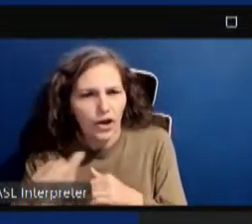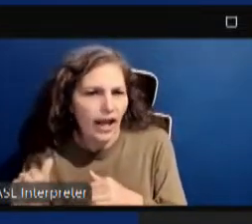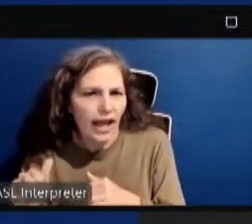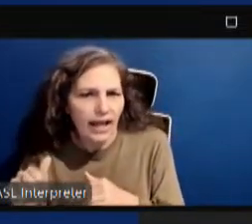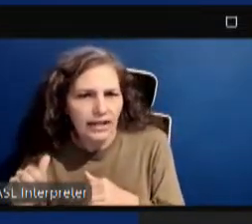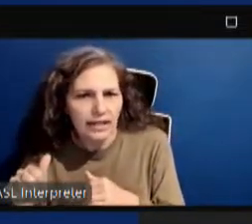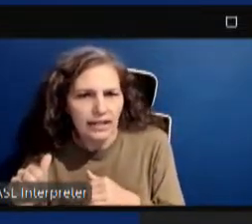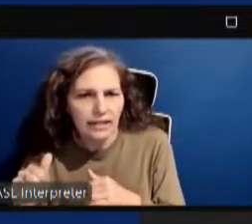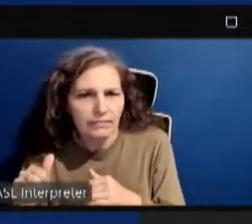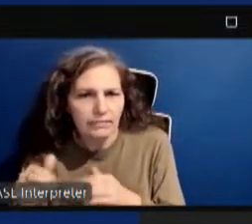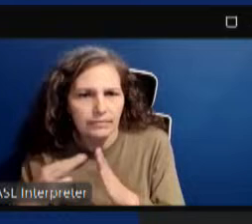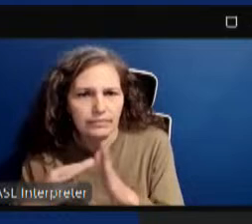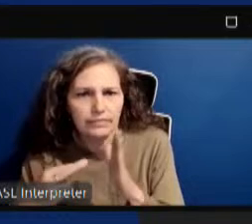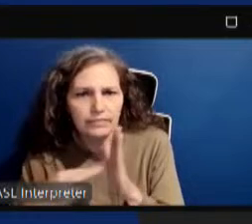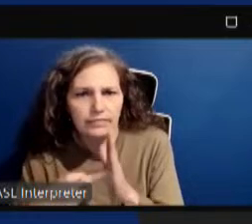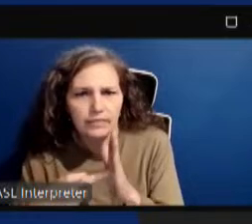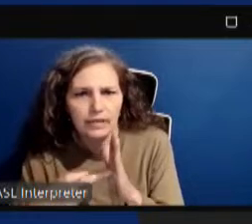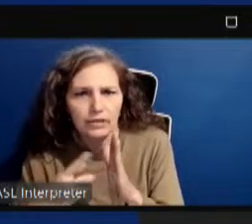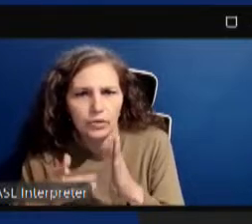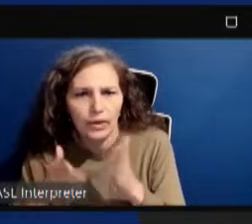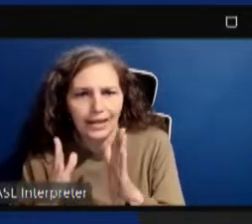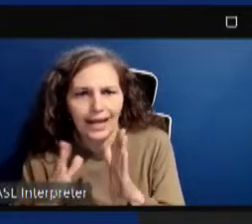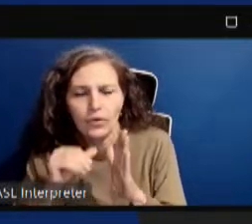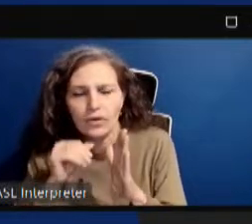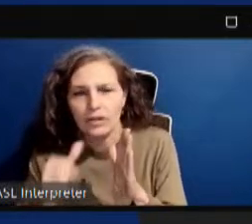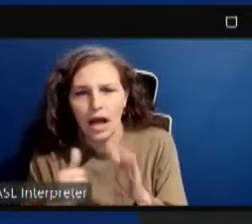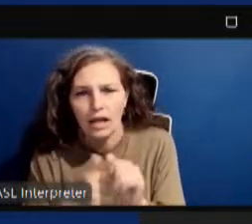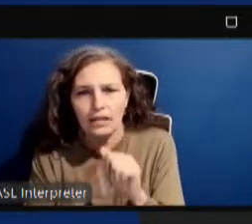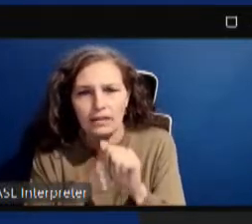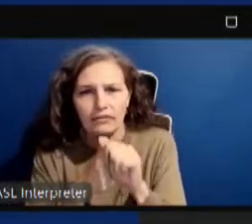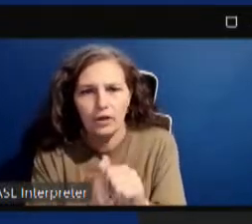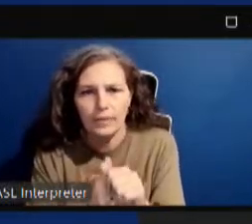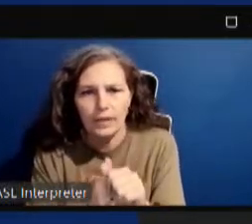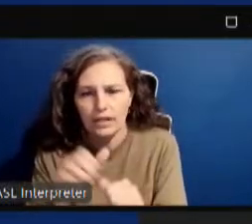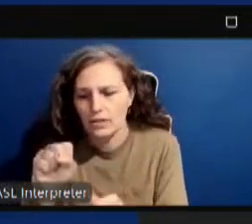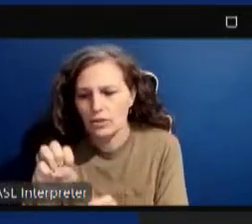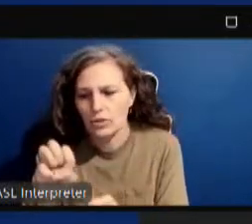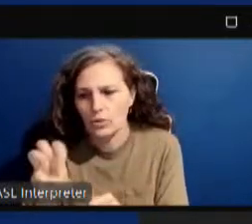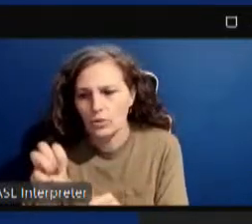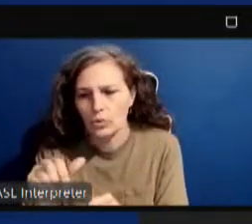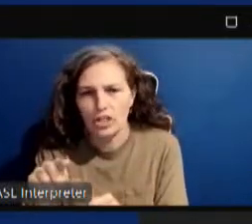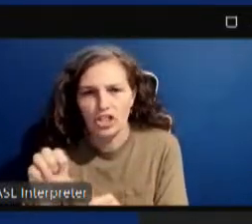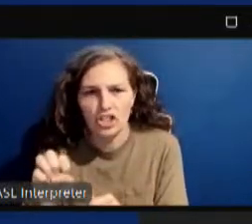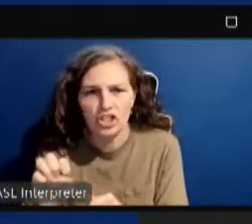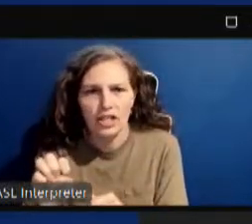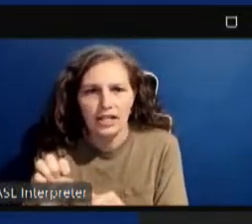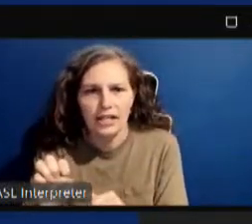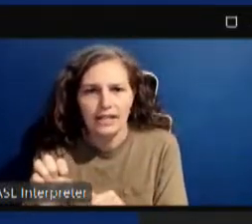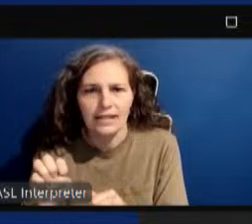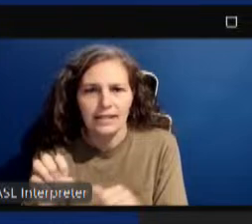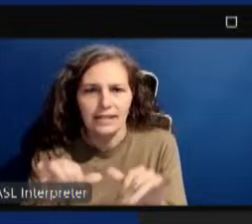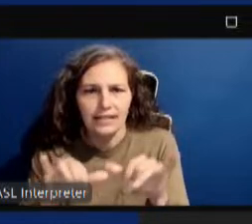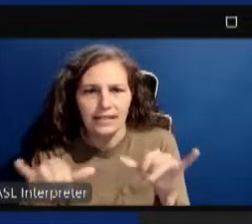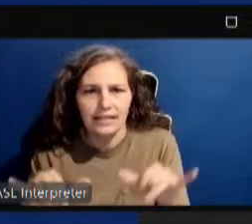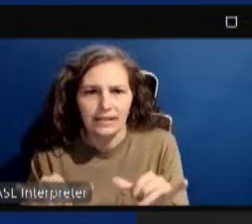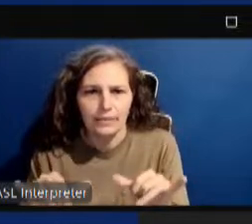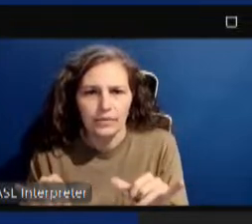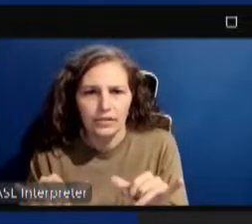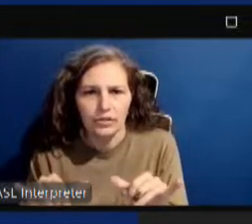allow non-conforming sewage treatment systems to remain in a like-for-like